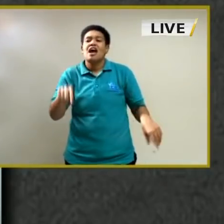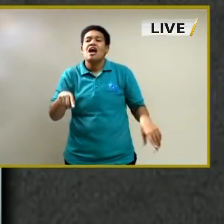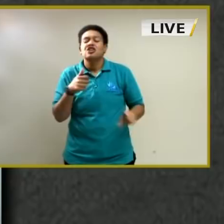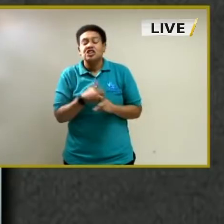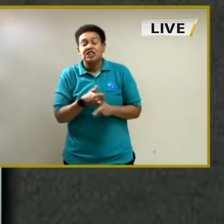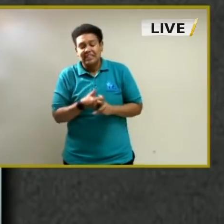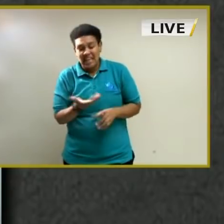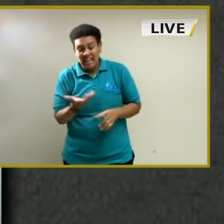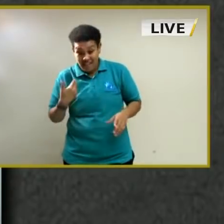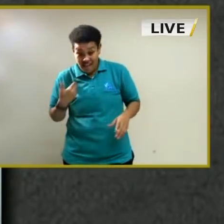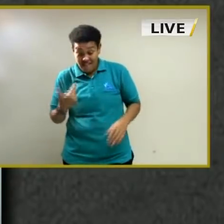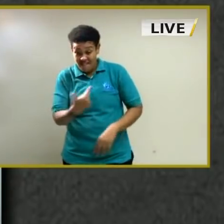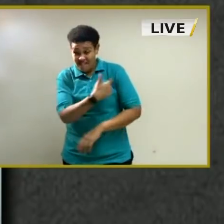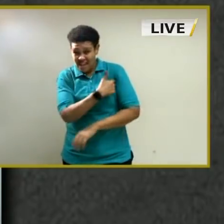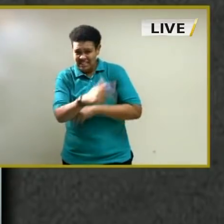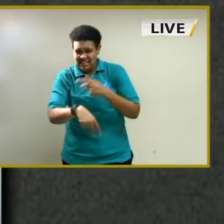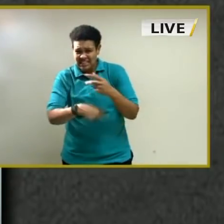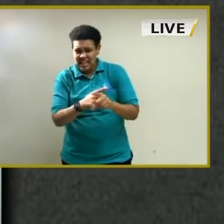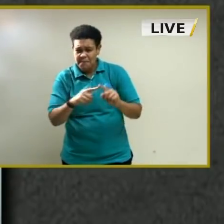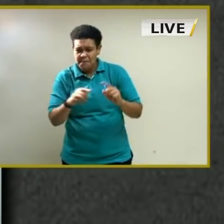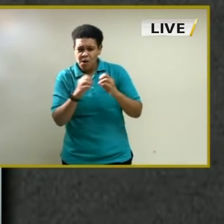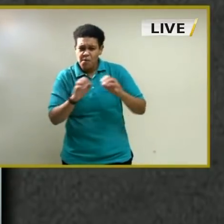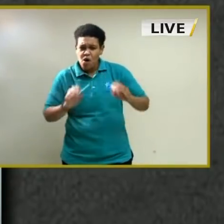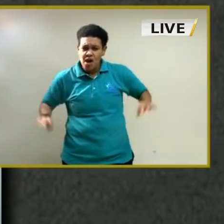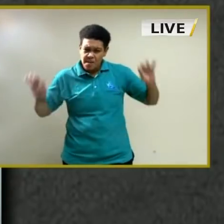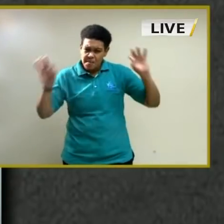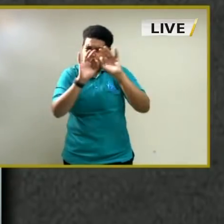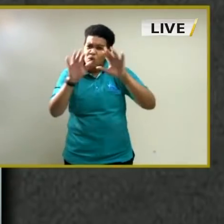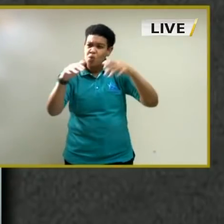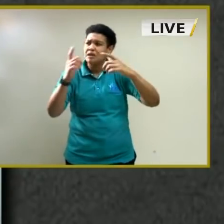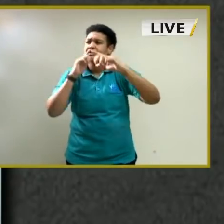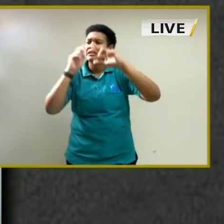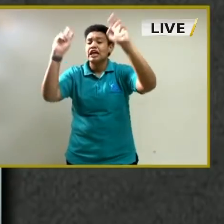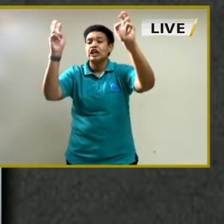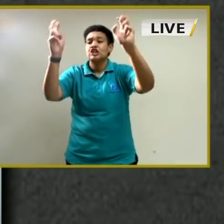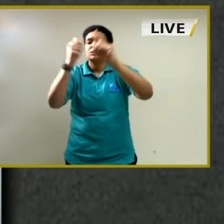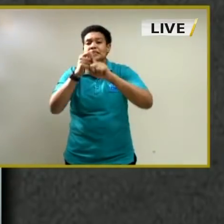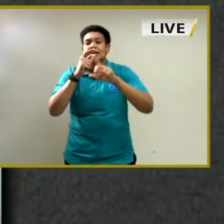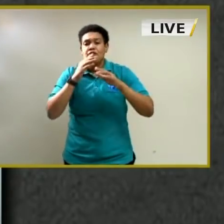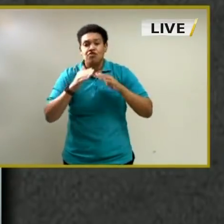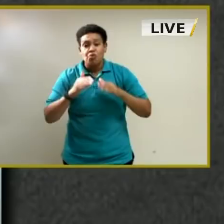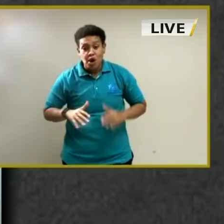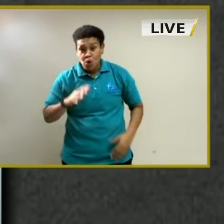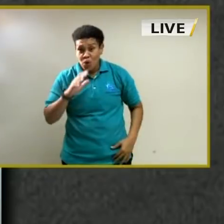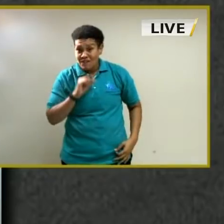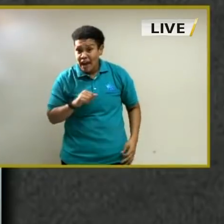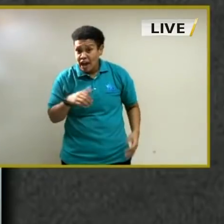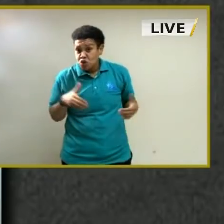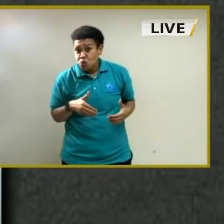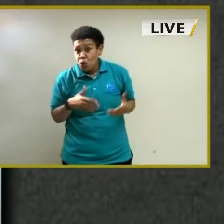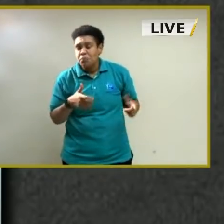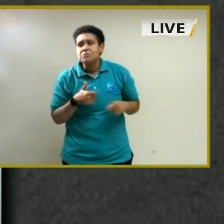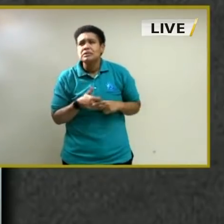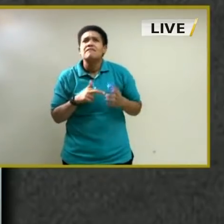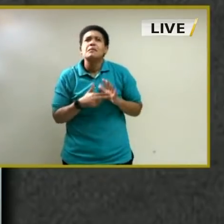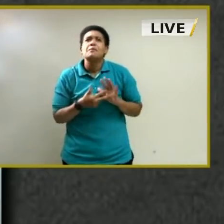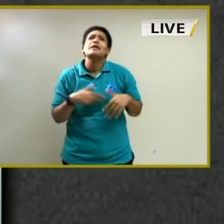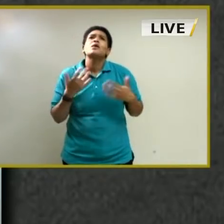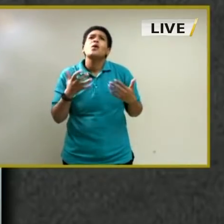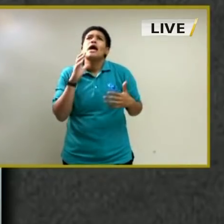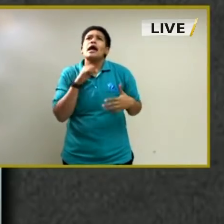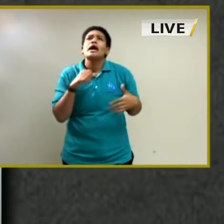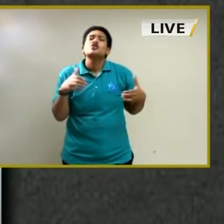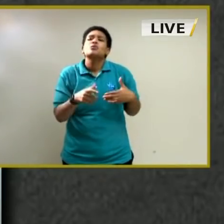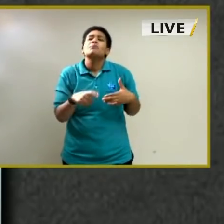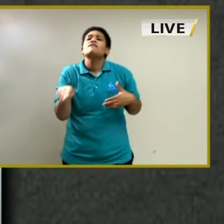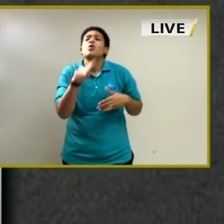it by vaccine type? But as I said, more importantly, is the issue of the breakdown of age group. In other words, the age groups of